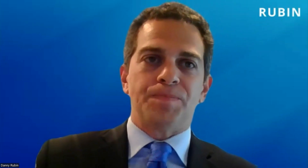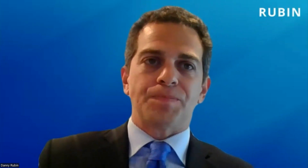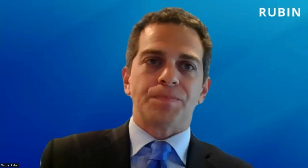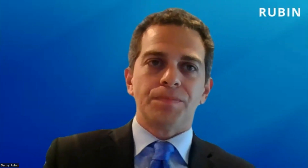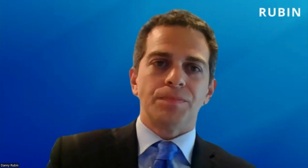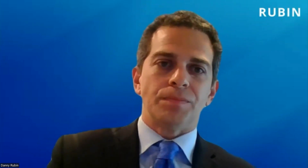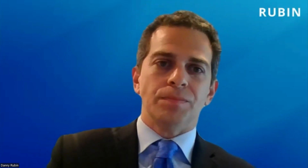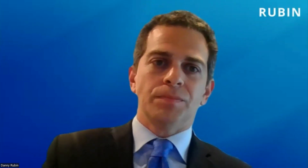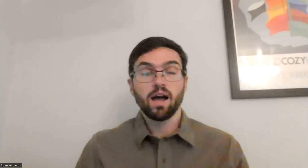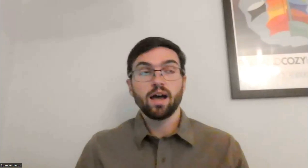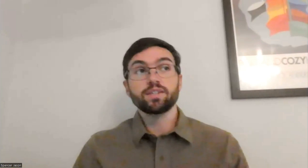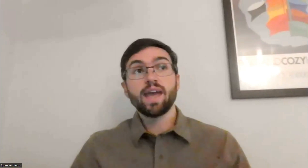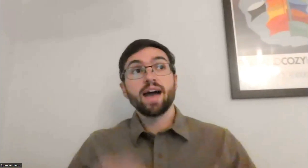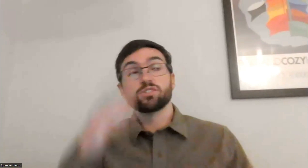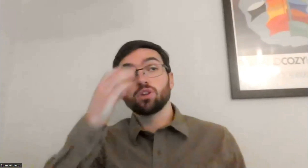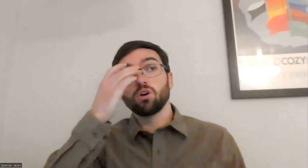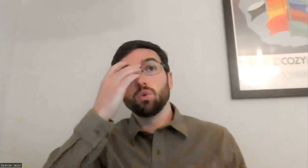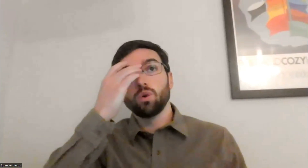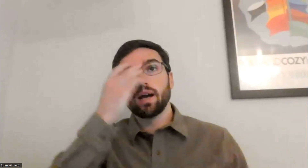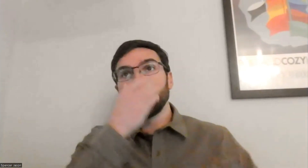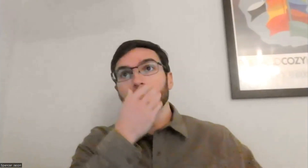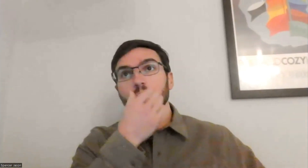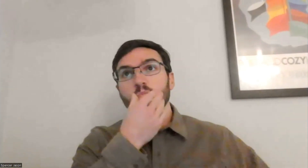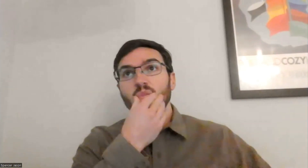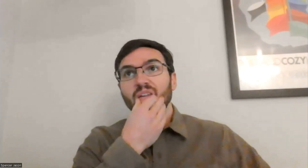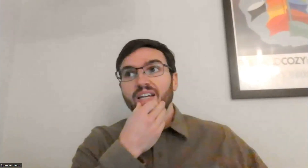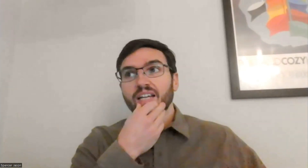phone? Yeah. So,